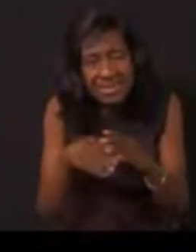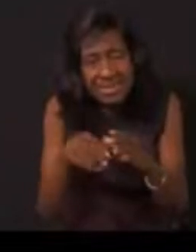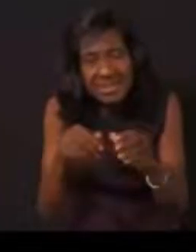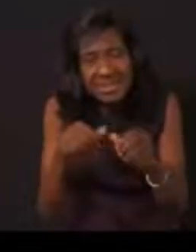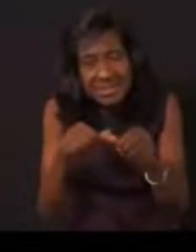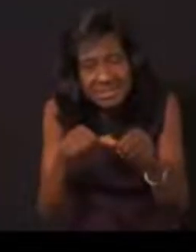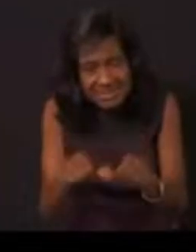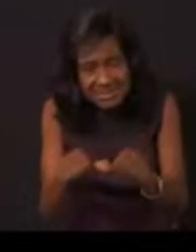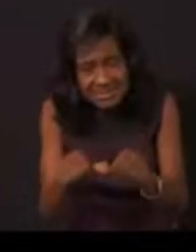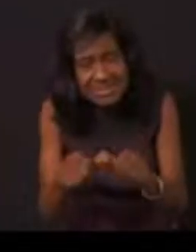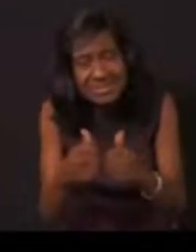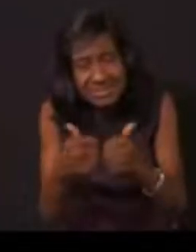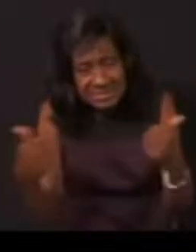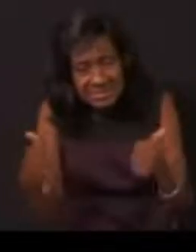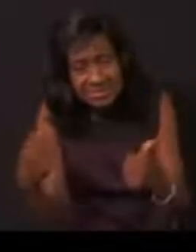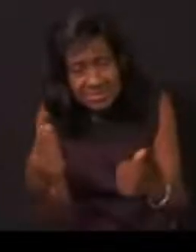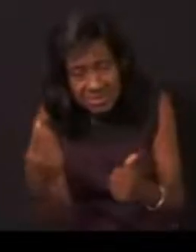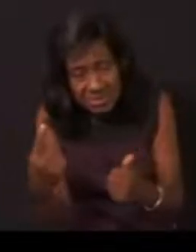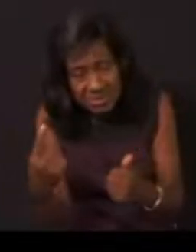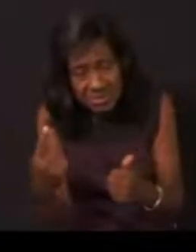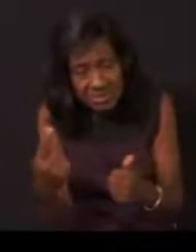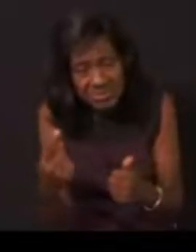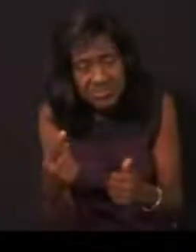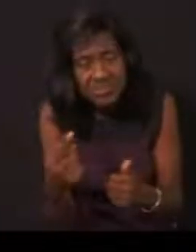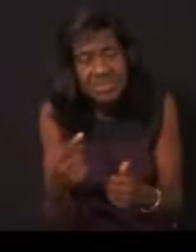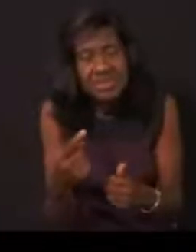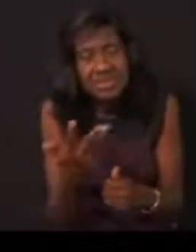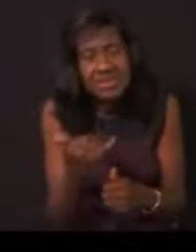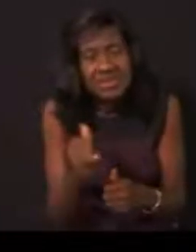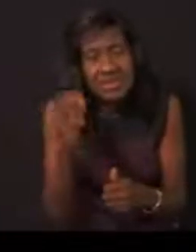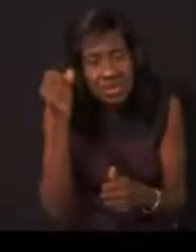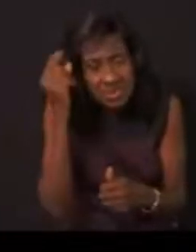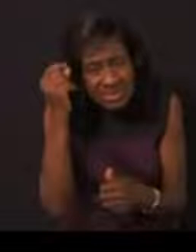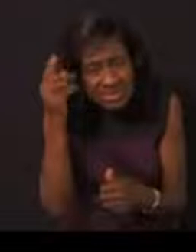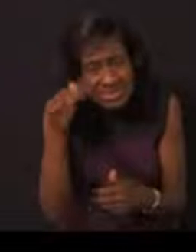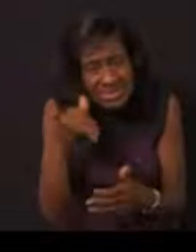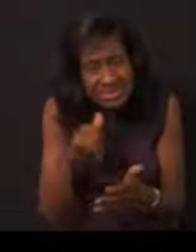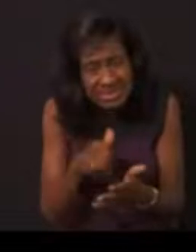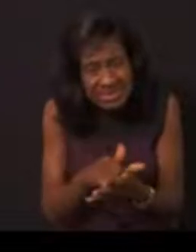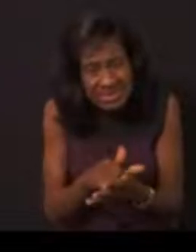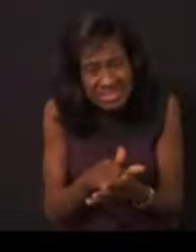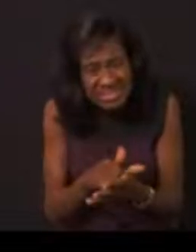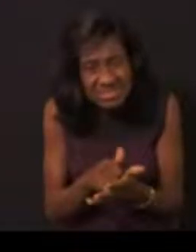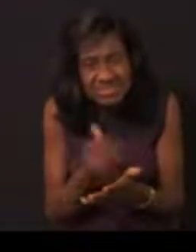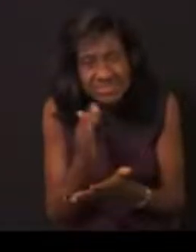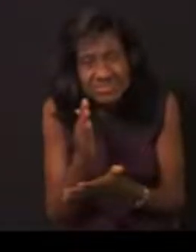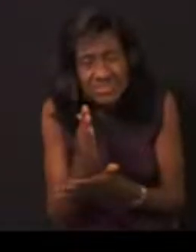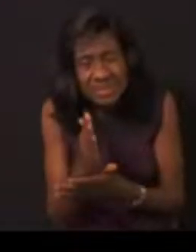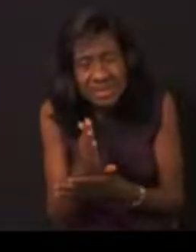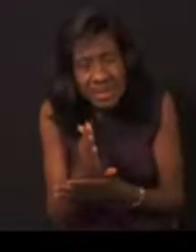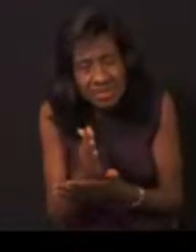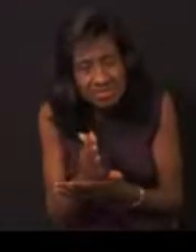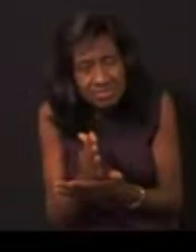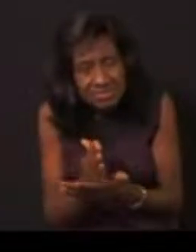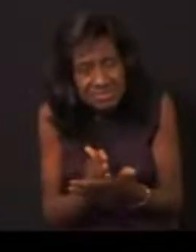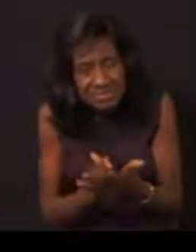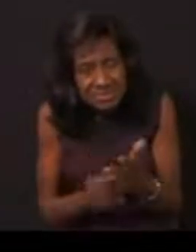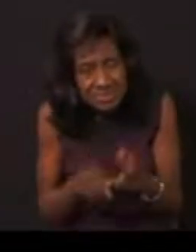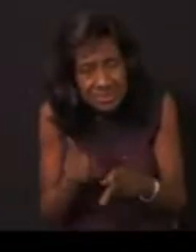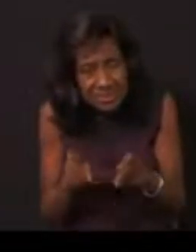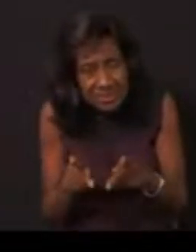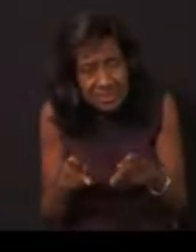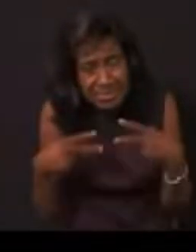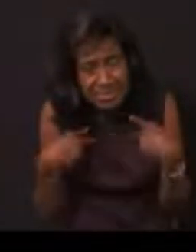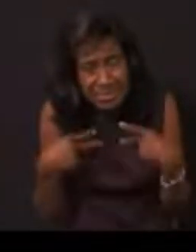cases require management. We do understand lives are being interrupted by a simple call or aware that there's